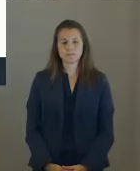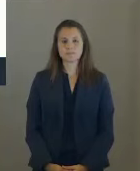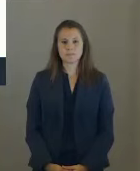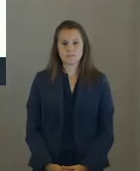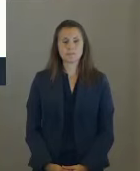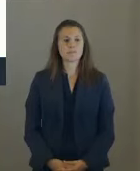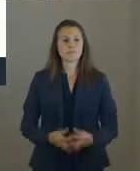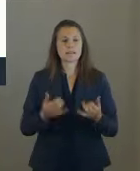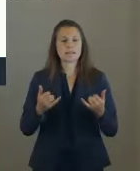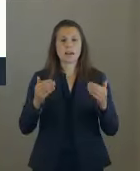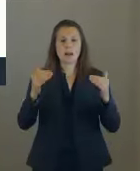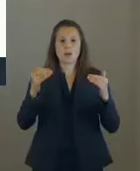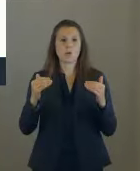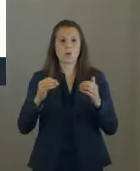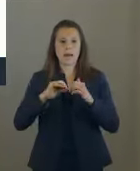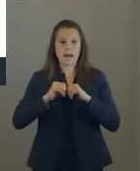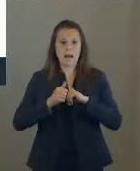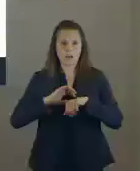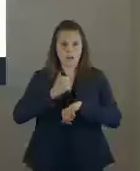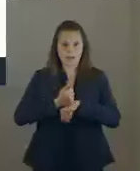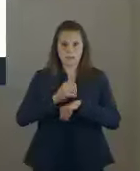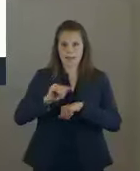And I want to move on to our implementation of our process.